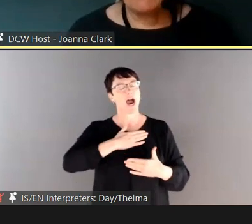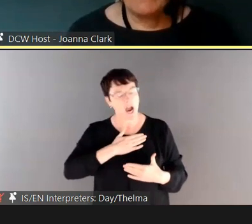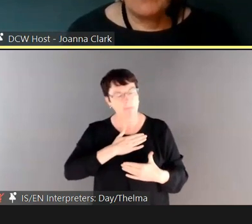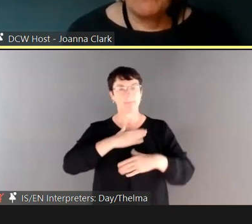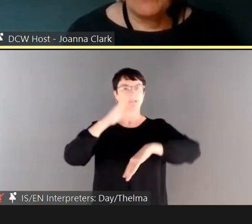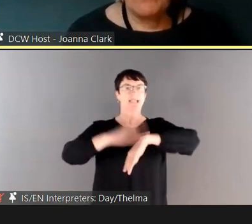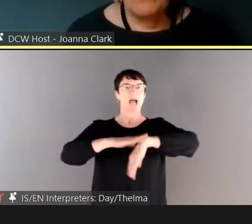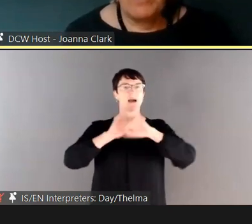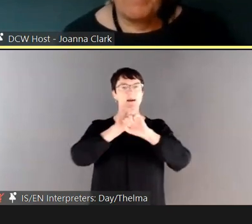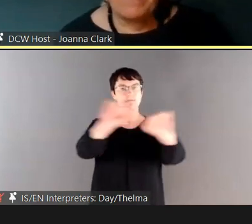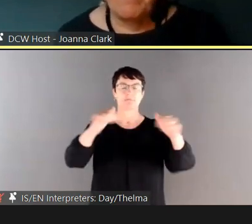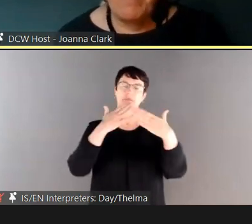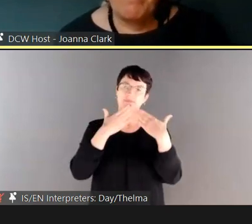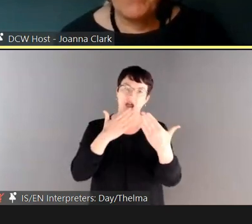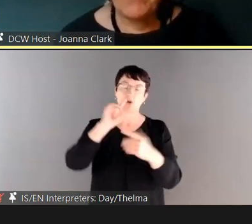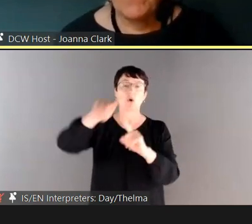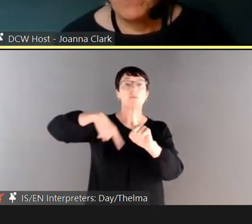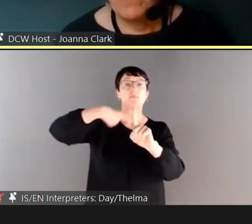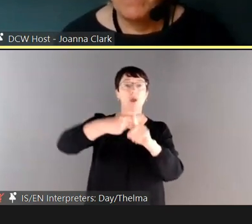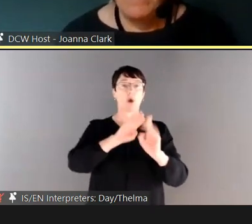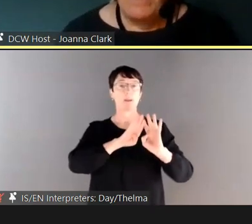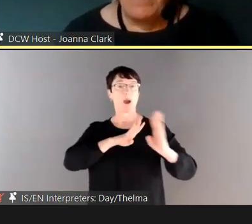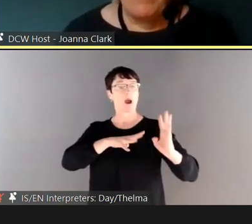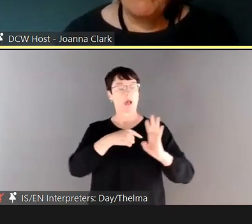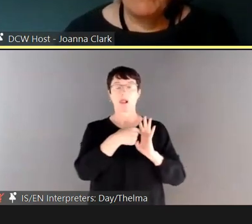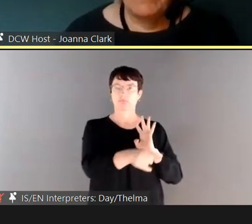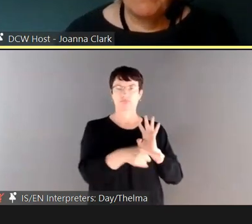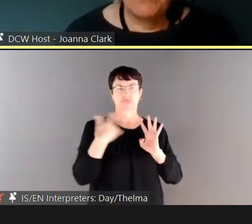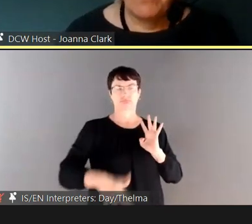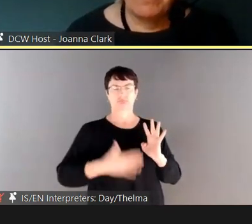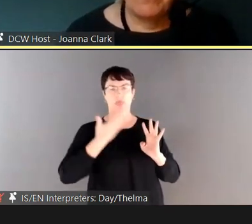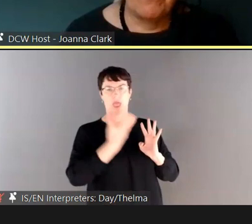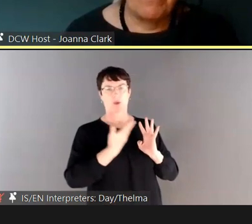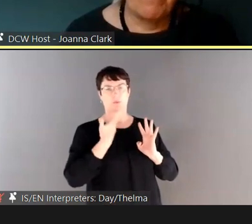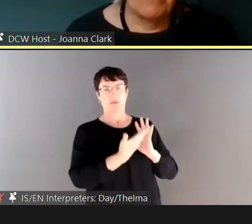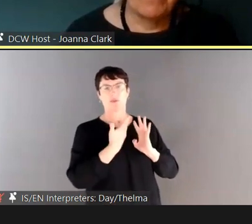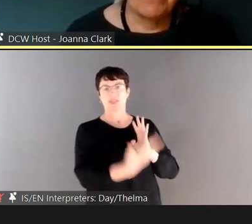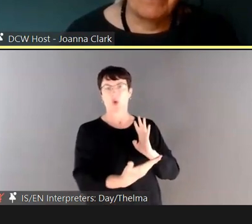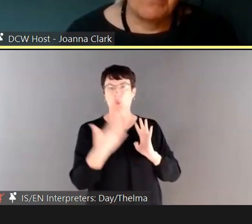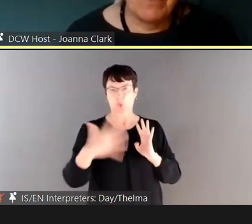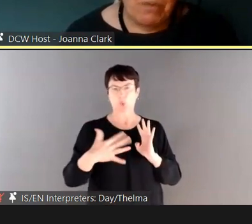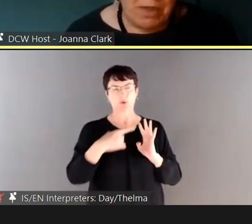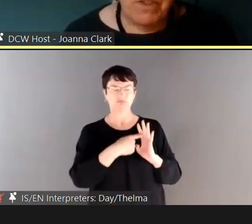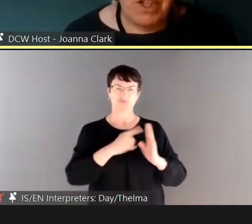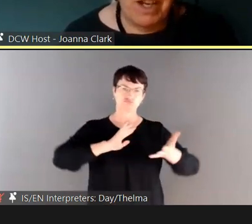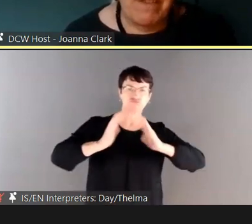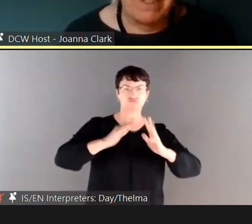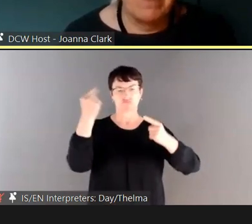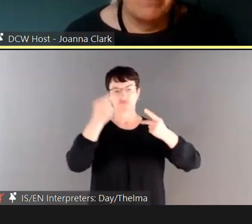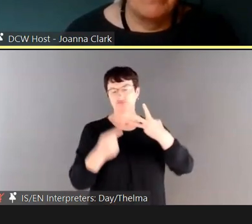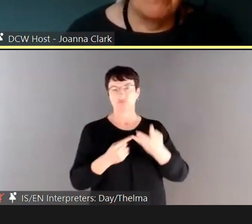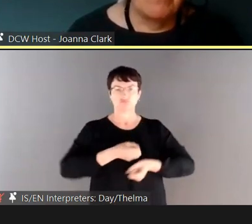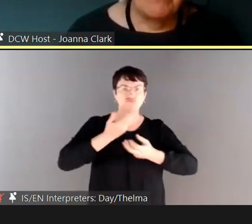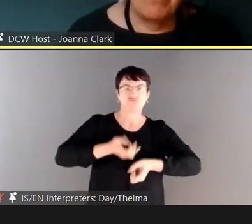big thank you to all our panel members as well. We really appreciate your input, and thank you so much for